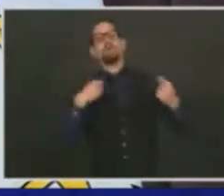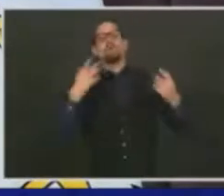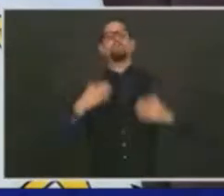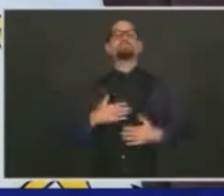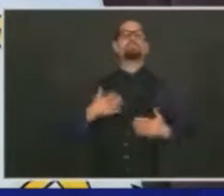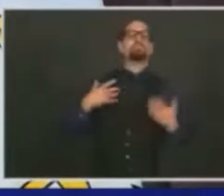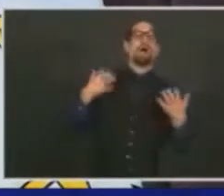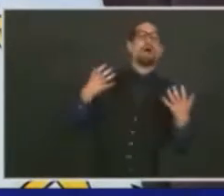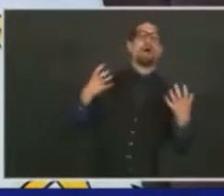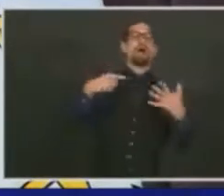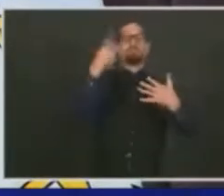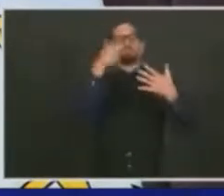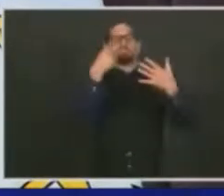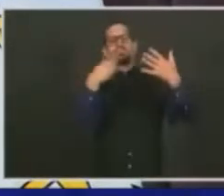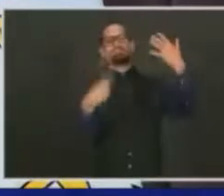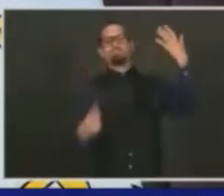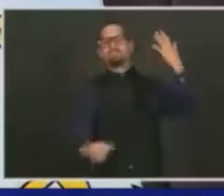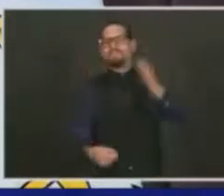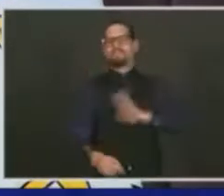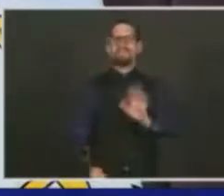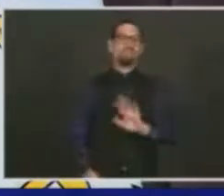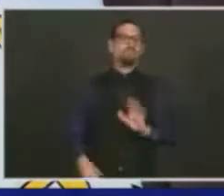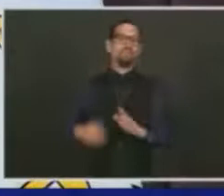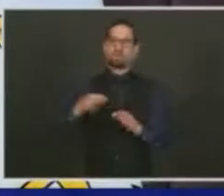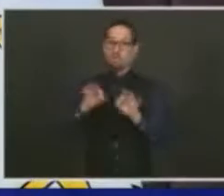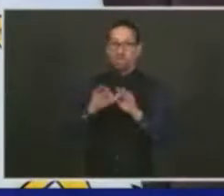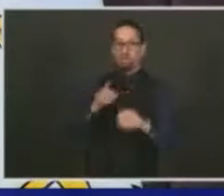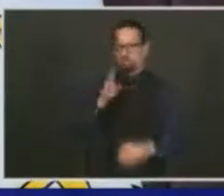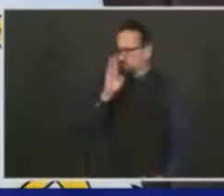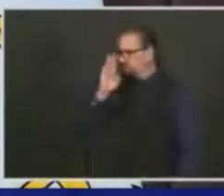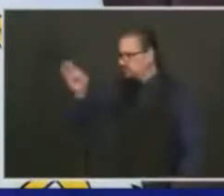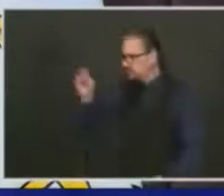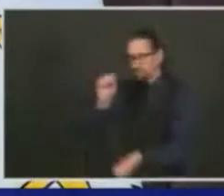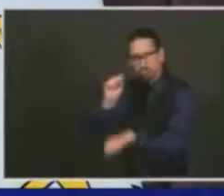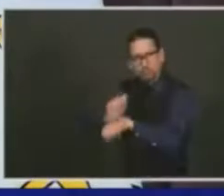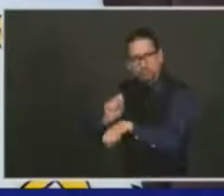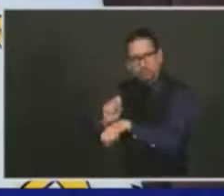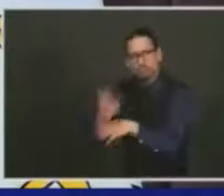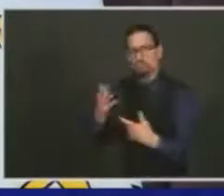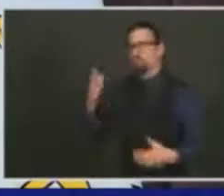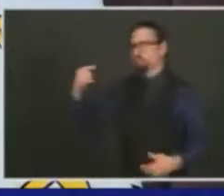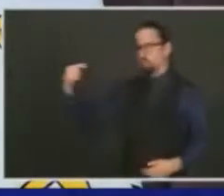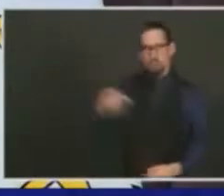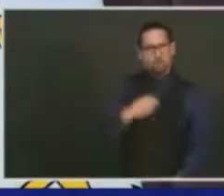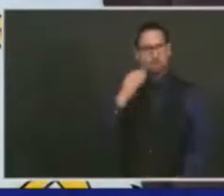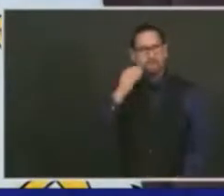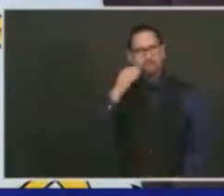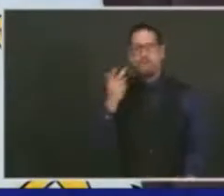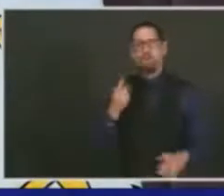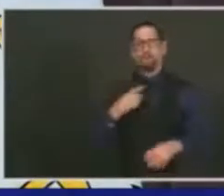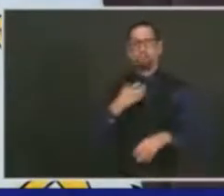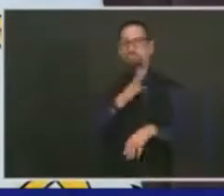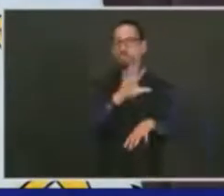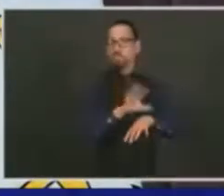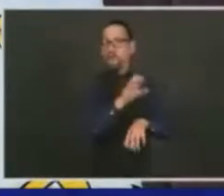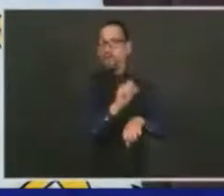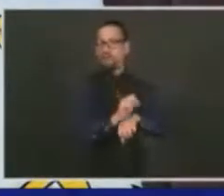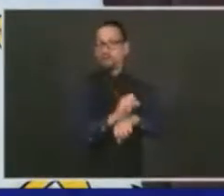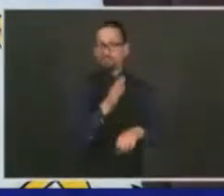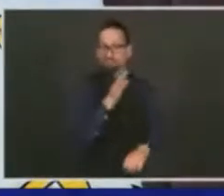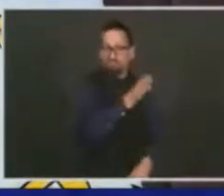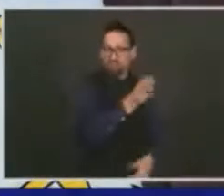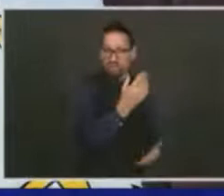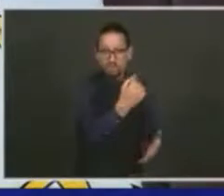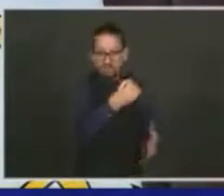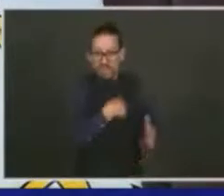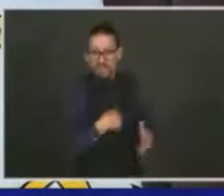school, exercise, go to medical appointments, buy the goods you need, eat the meals, take it outdoors, and